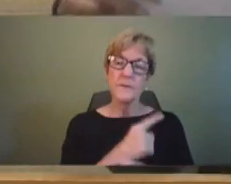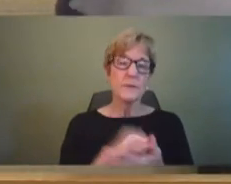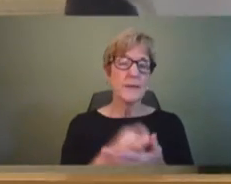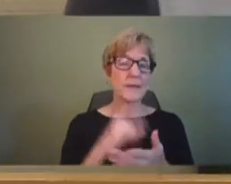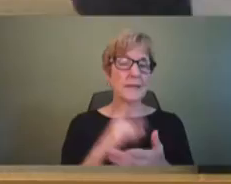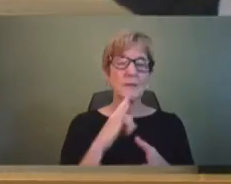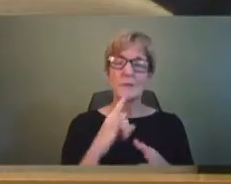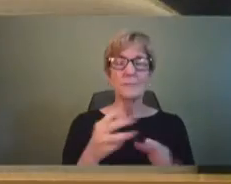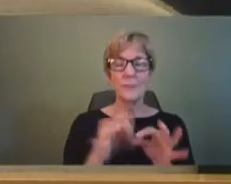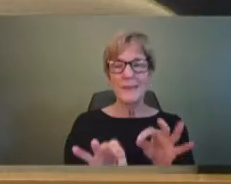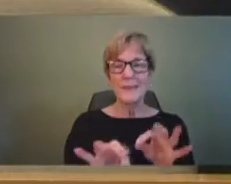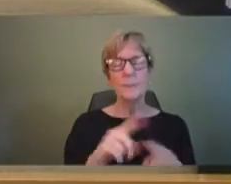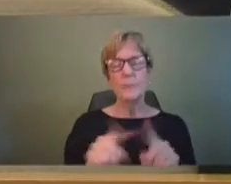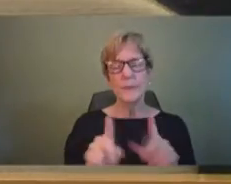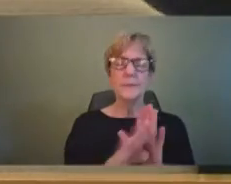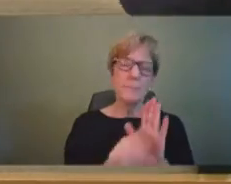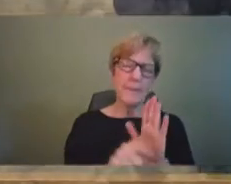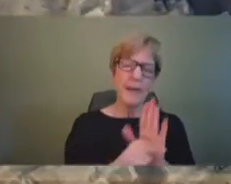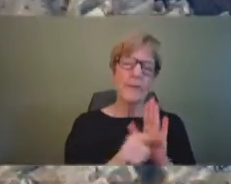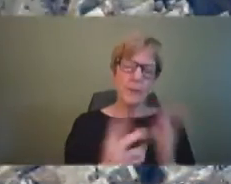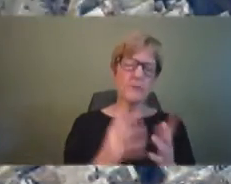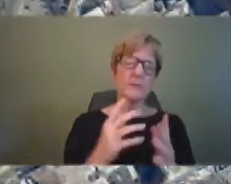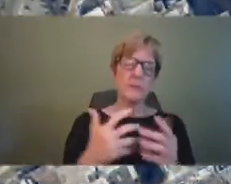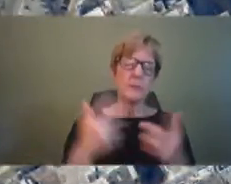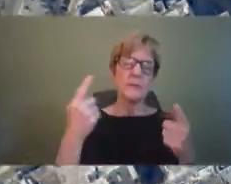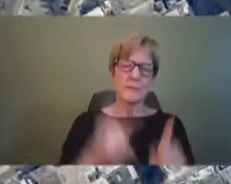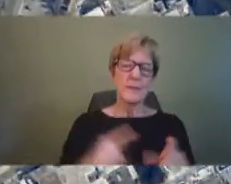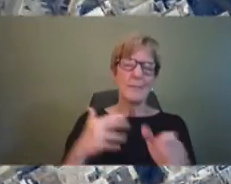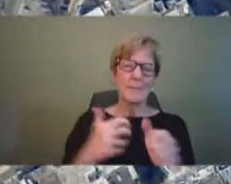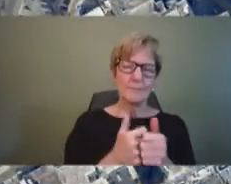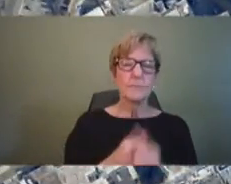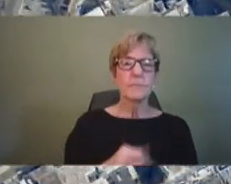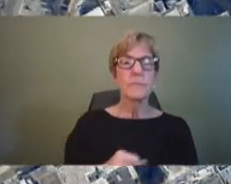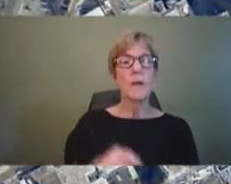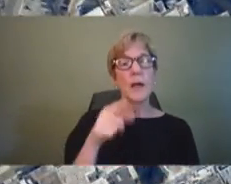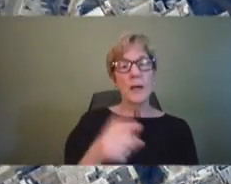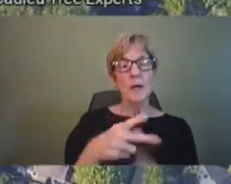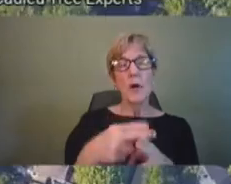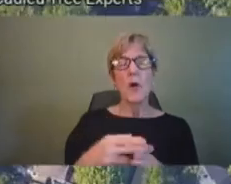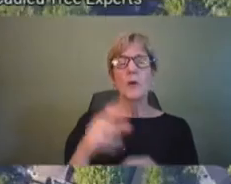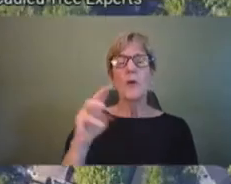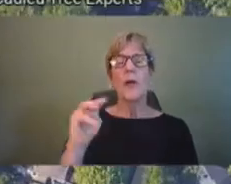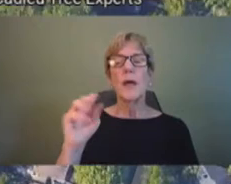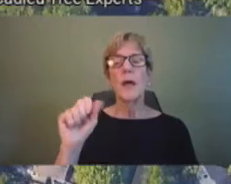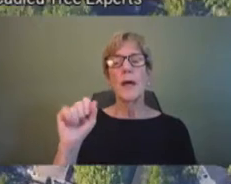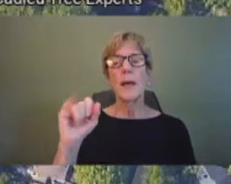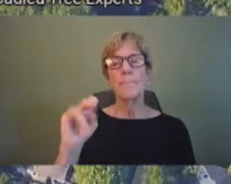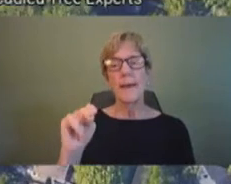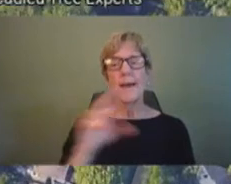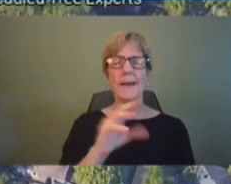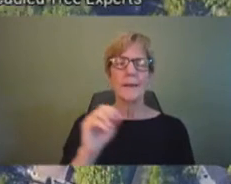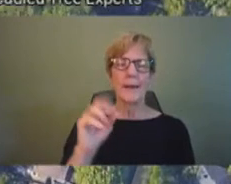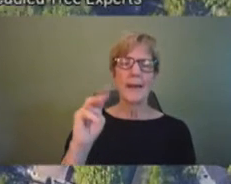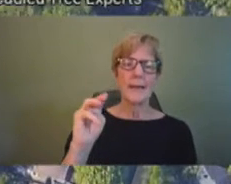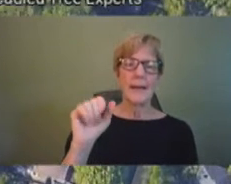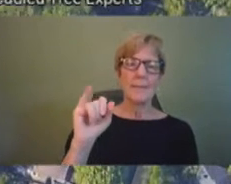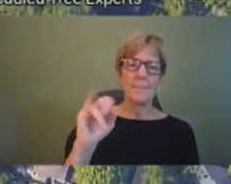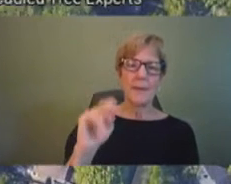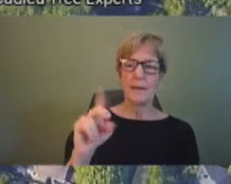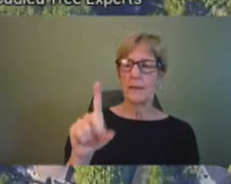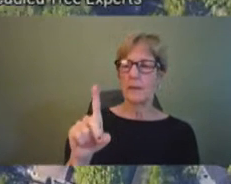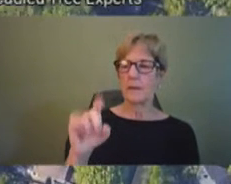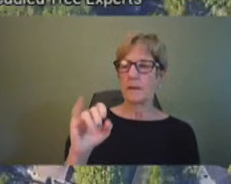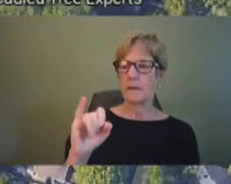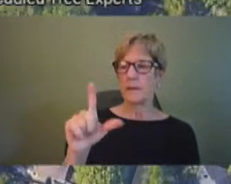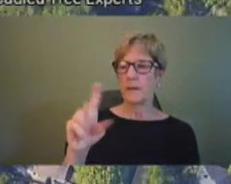but there's some background so I'll bring you up to speed uh this is essentially M what I call Maine and Main of Dorth uh and the property we're talking about I call the